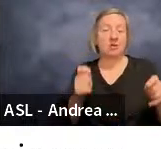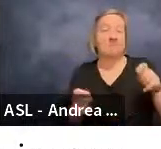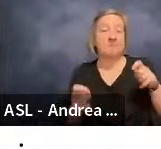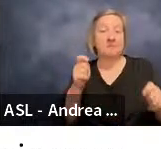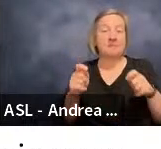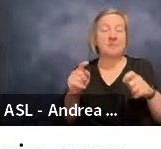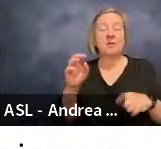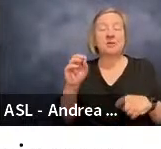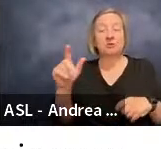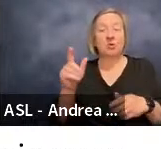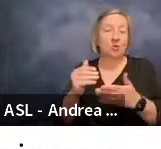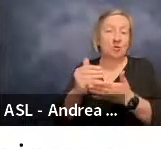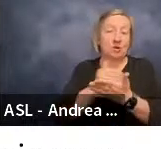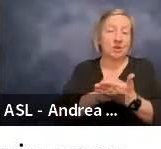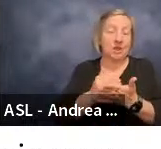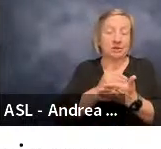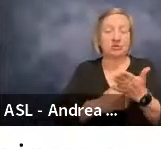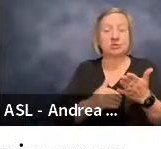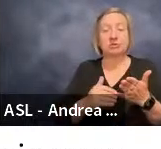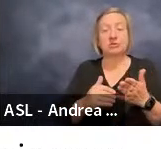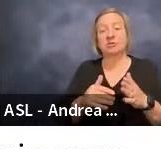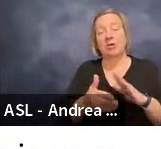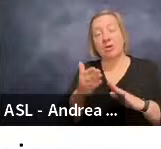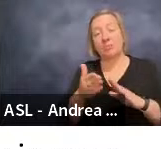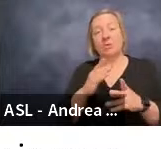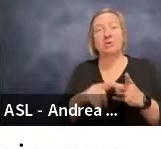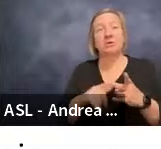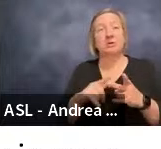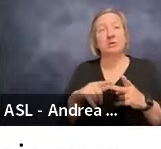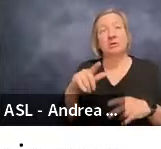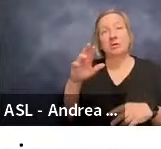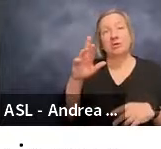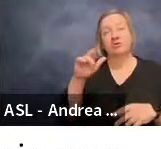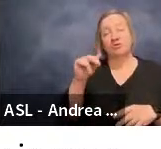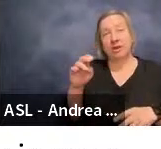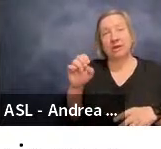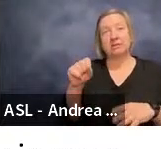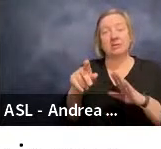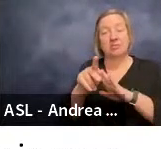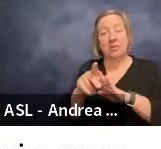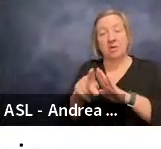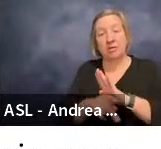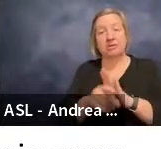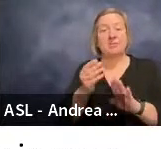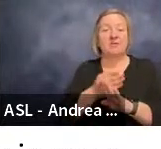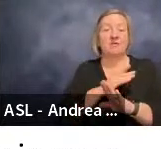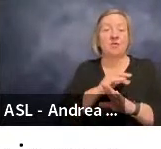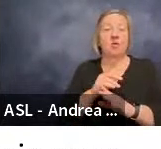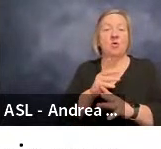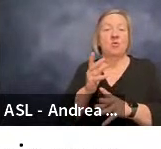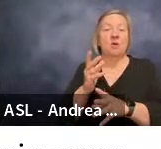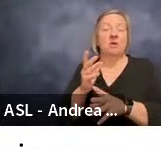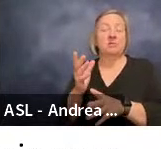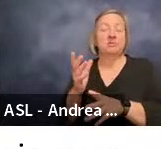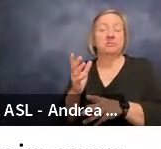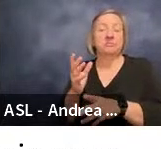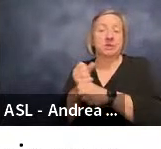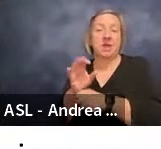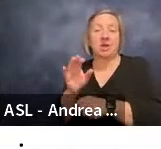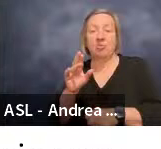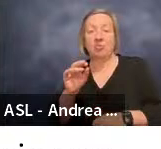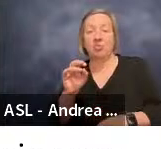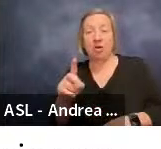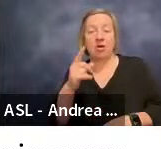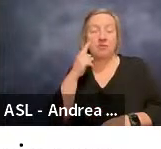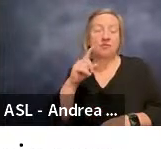collection operations, traffic and revenue forecast, and toll rates and policies before issuing those bonds for construction in